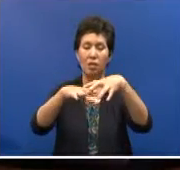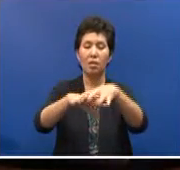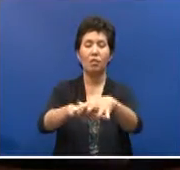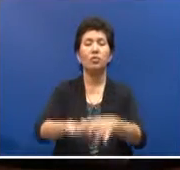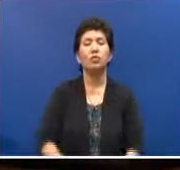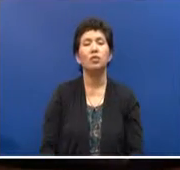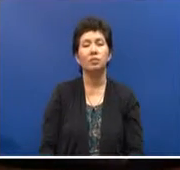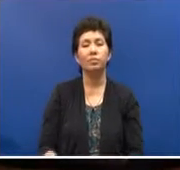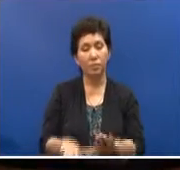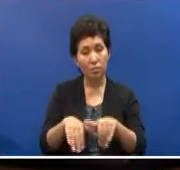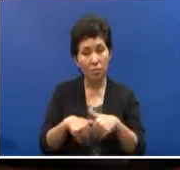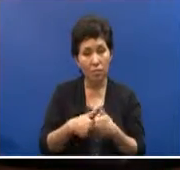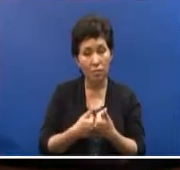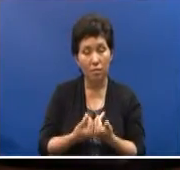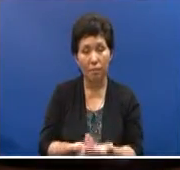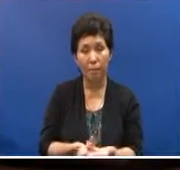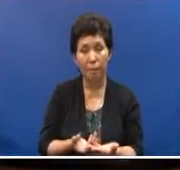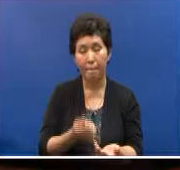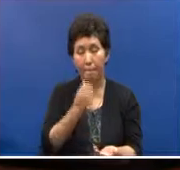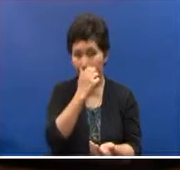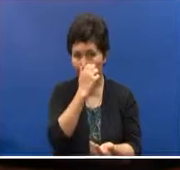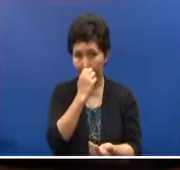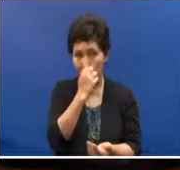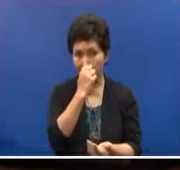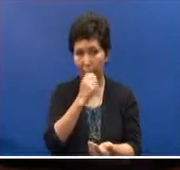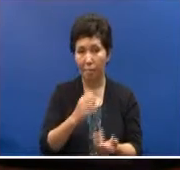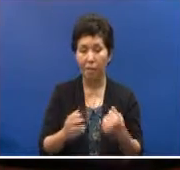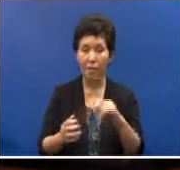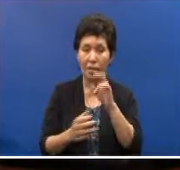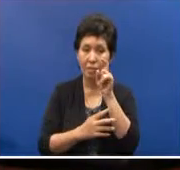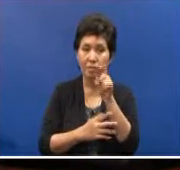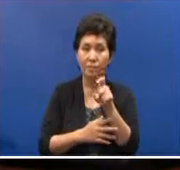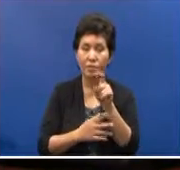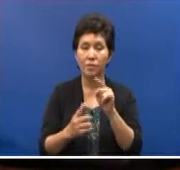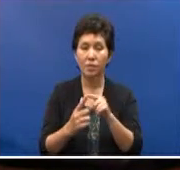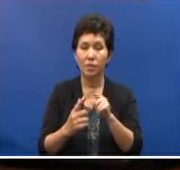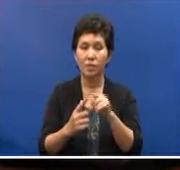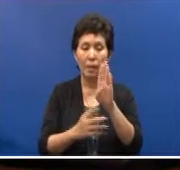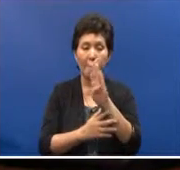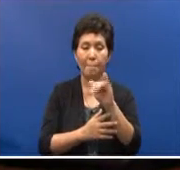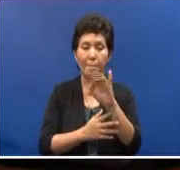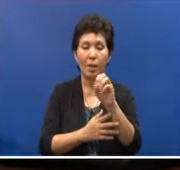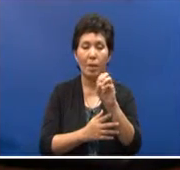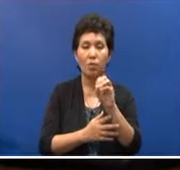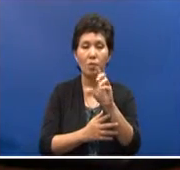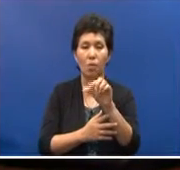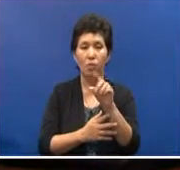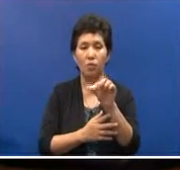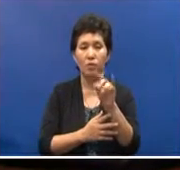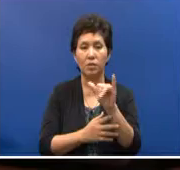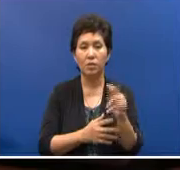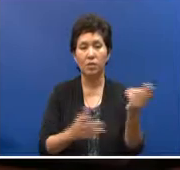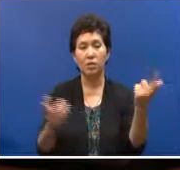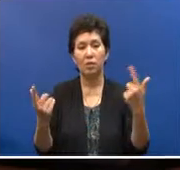that how, okay, it also lead to the biological integration, okay, when it comes